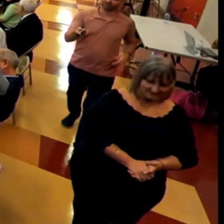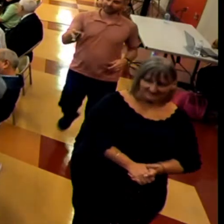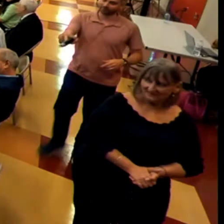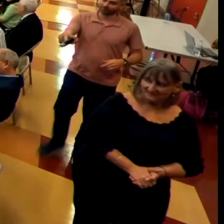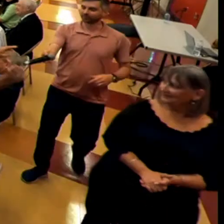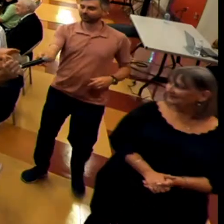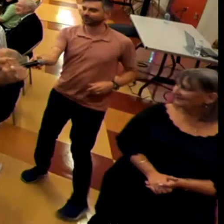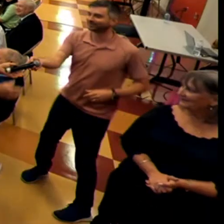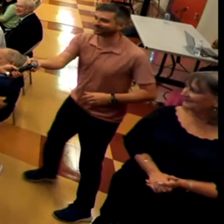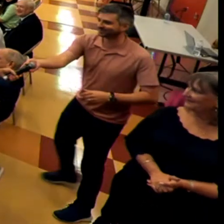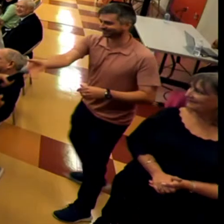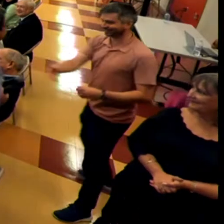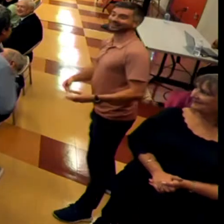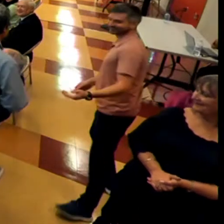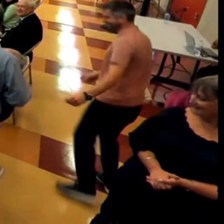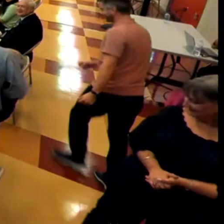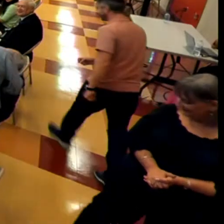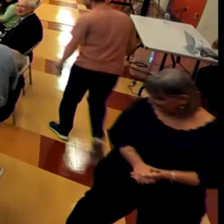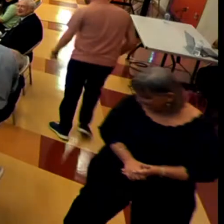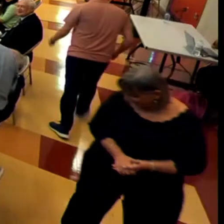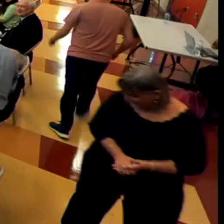Carry like an Olympic torch.